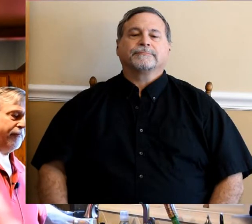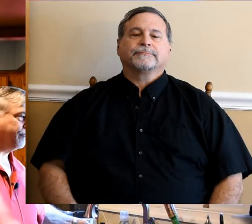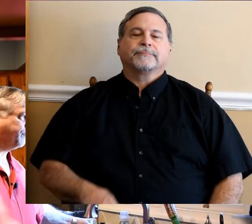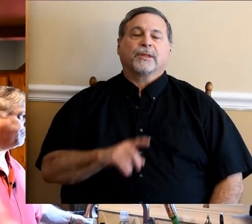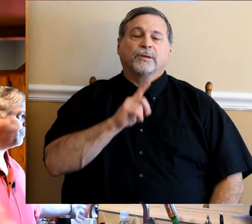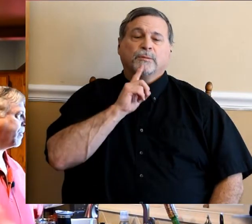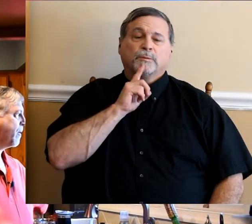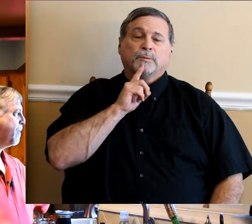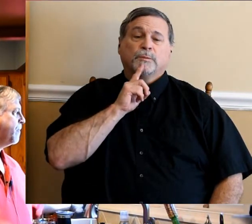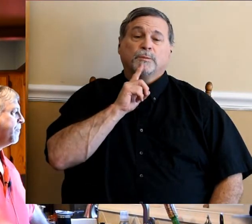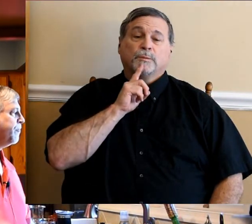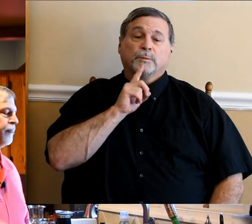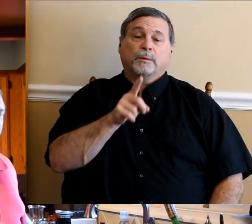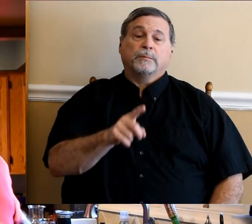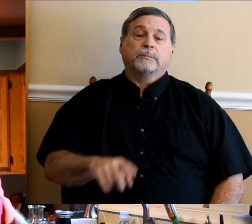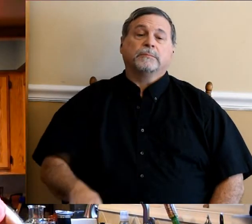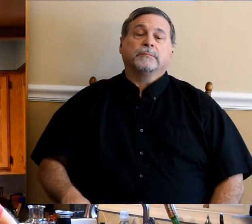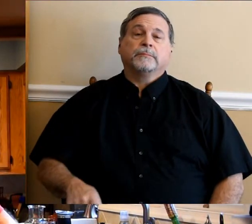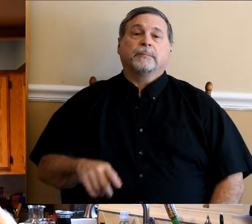So,